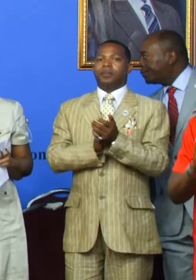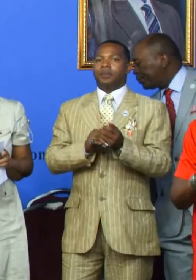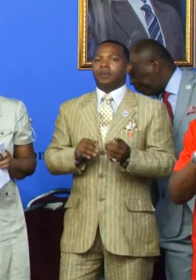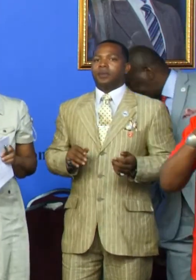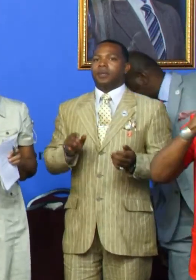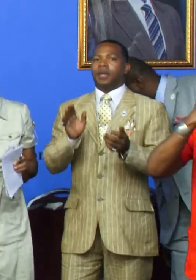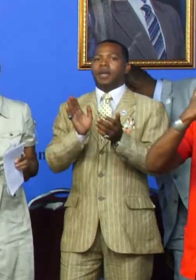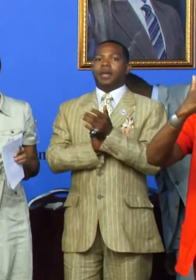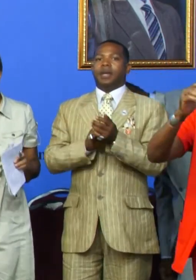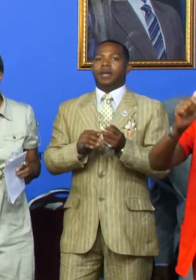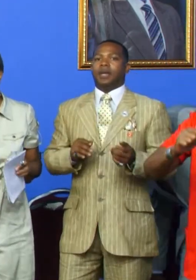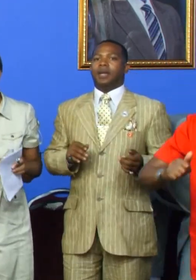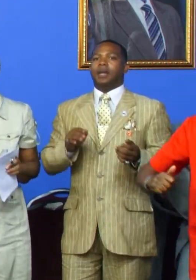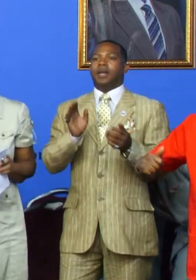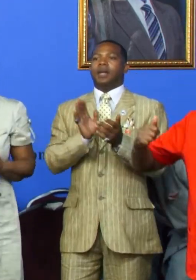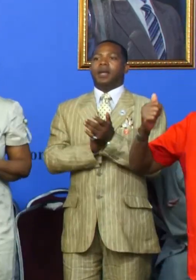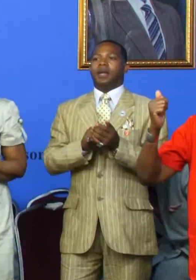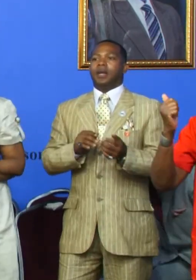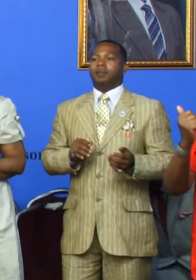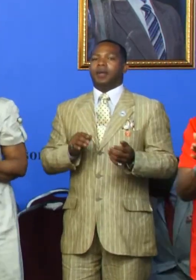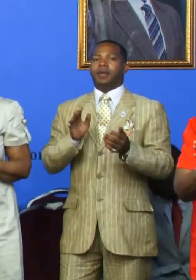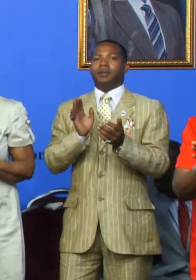Everybody's singing.